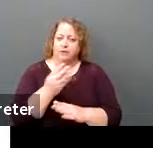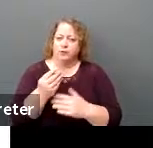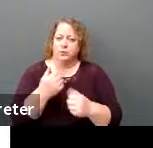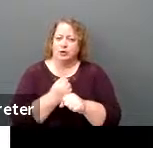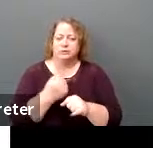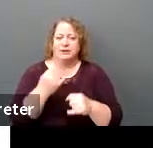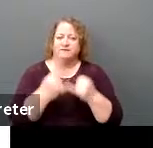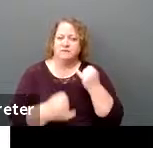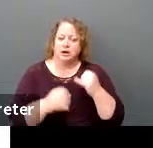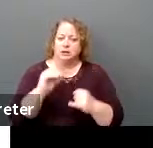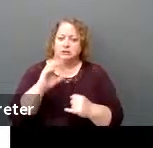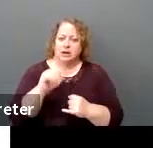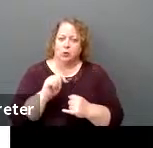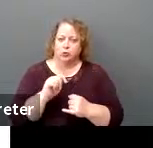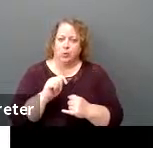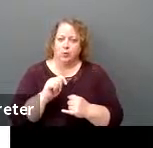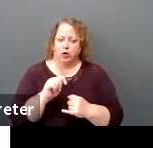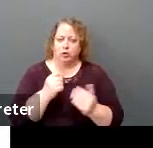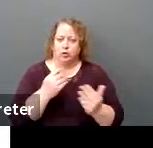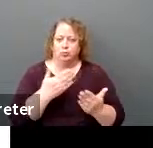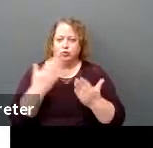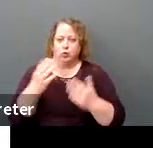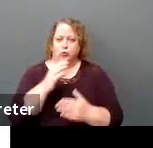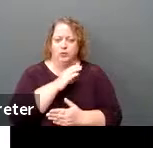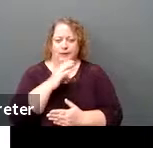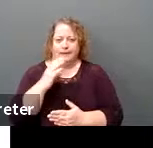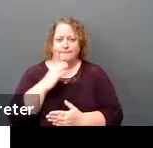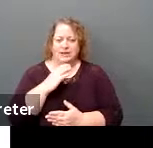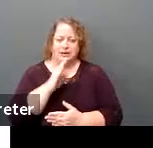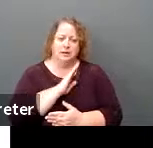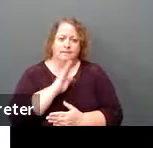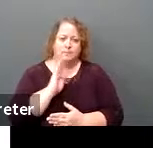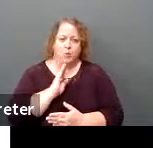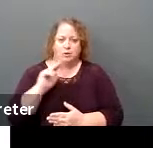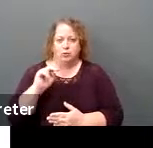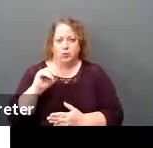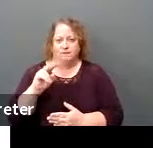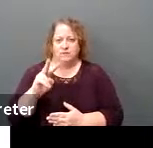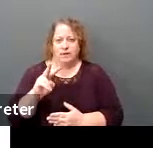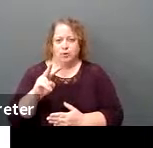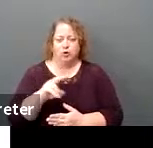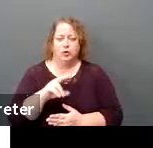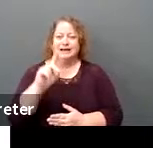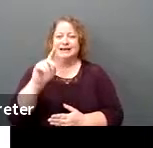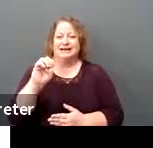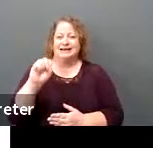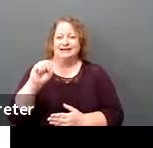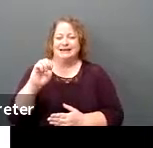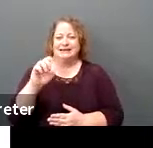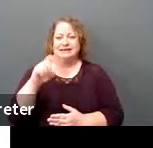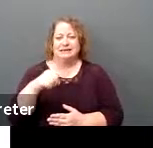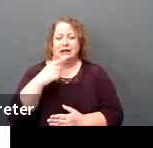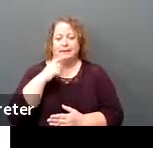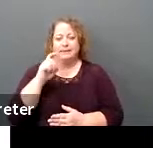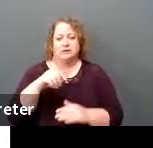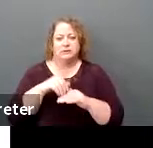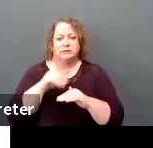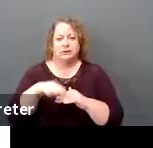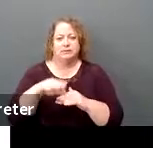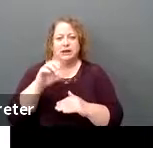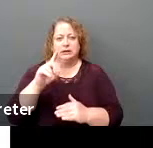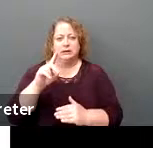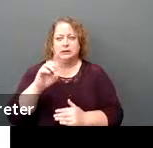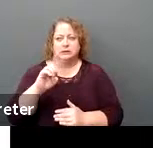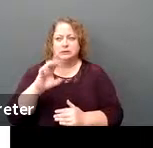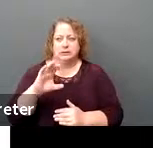had been finalized in October and brought to the committee and board in November. DESE states the audit must be submitted by December 31st